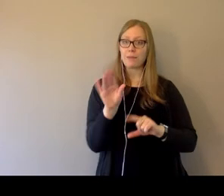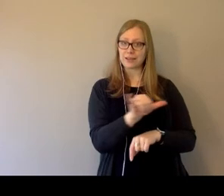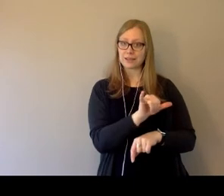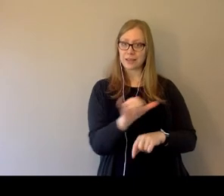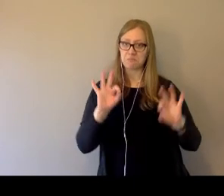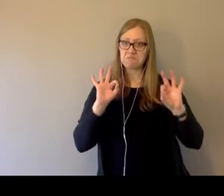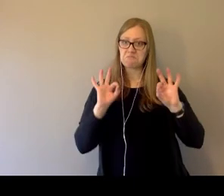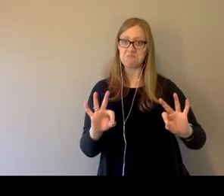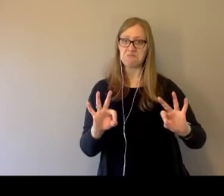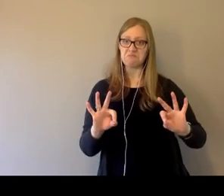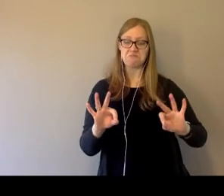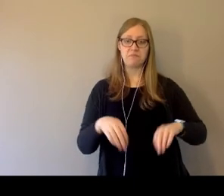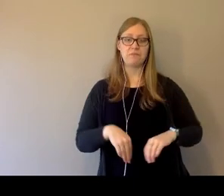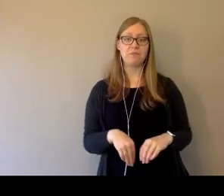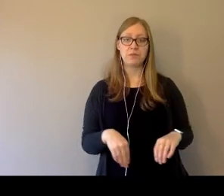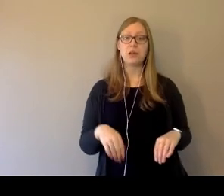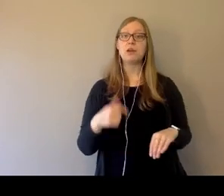fact that